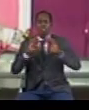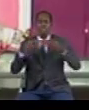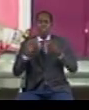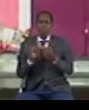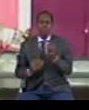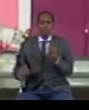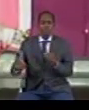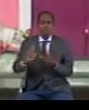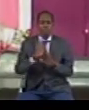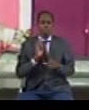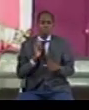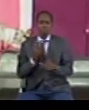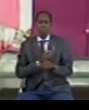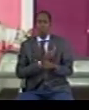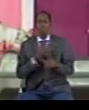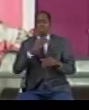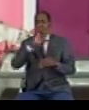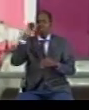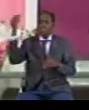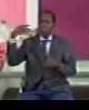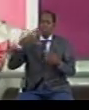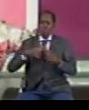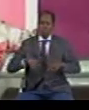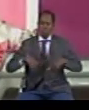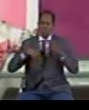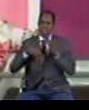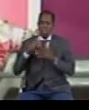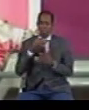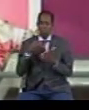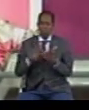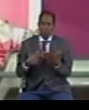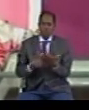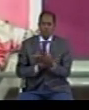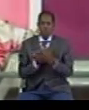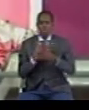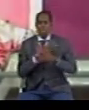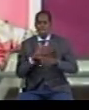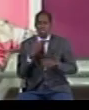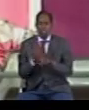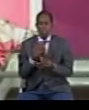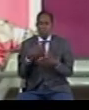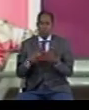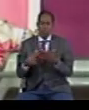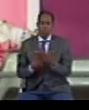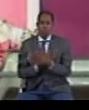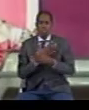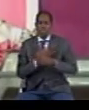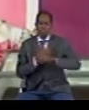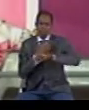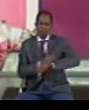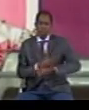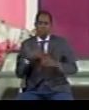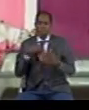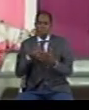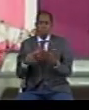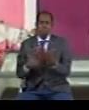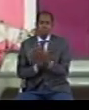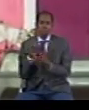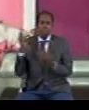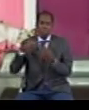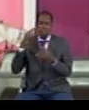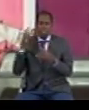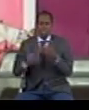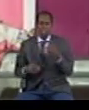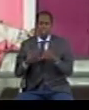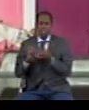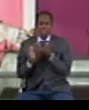be able to live out this gospel and preserve this gospel and defend this gospel by all means in the name of Jesus Christ. We are asking the